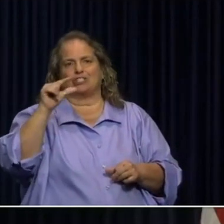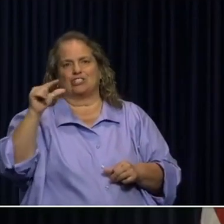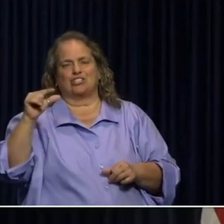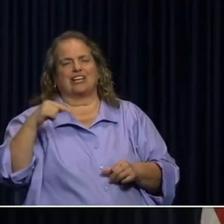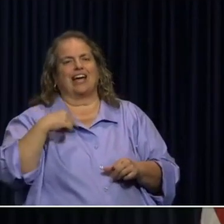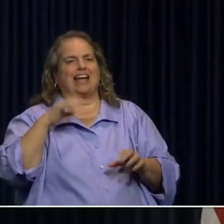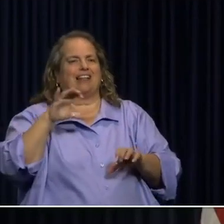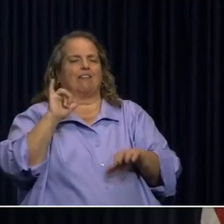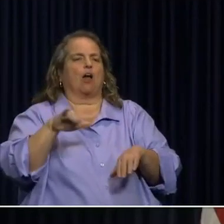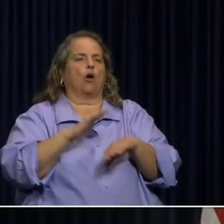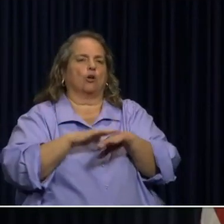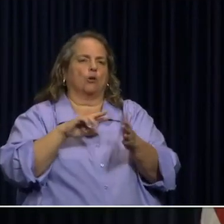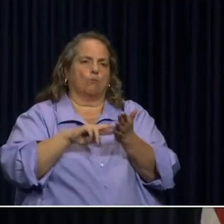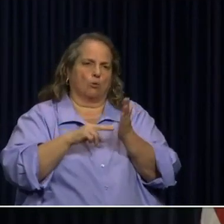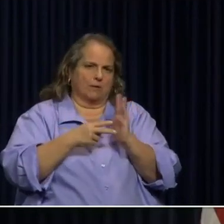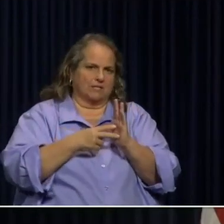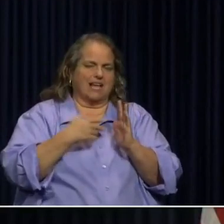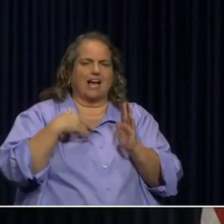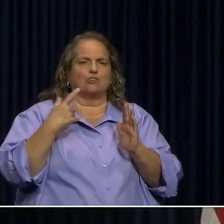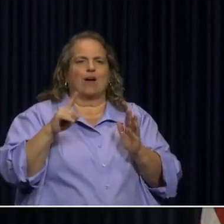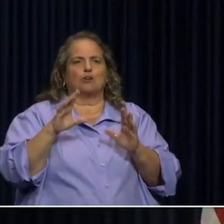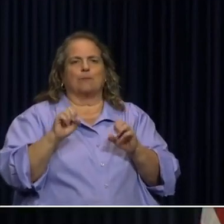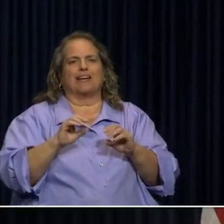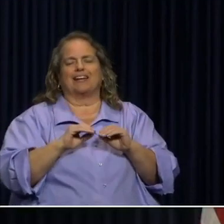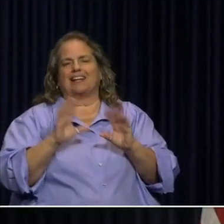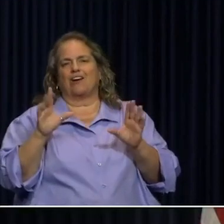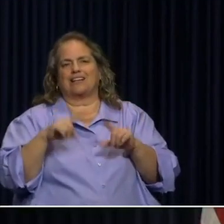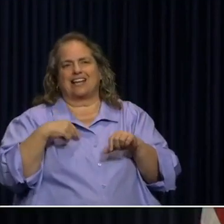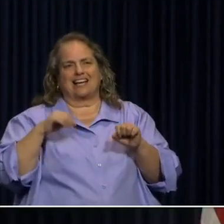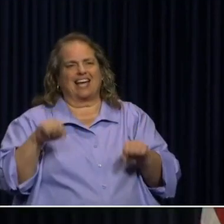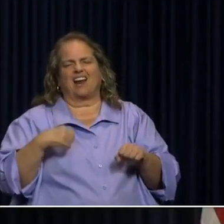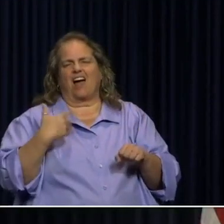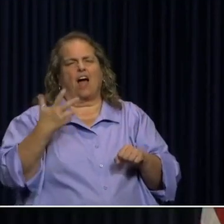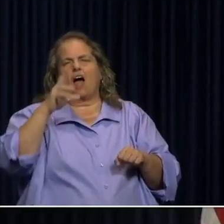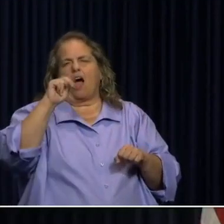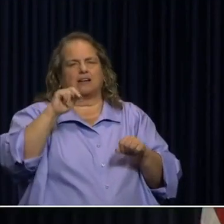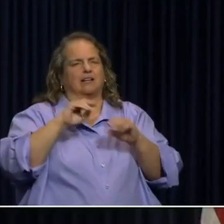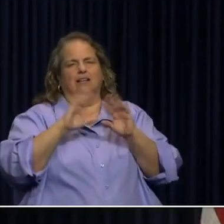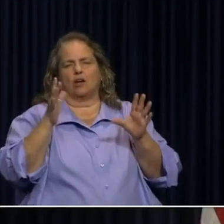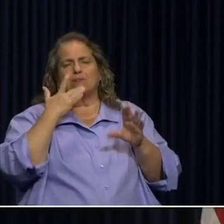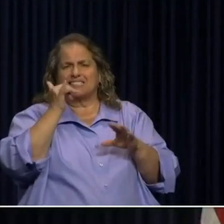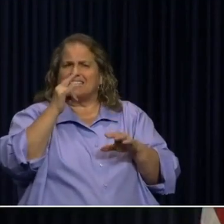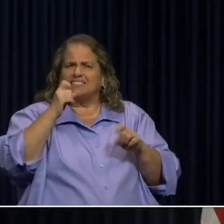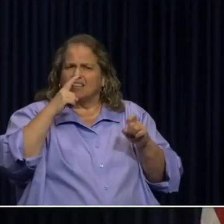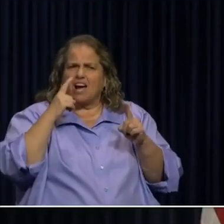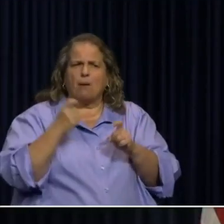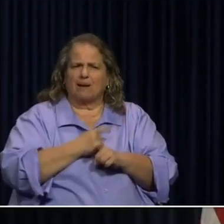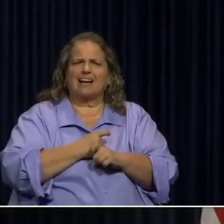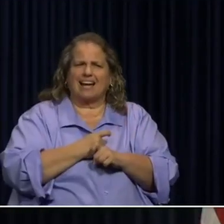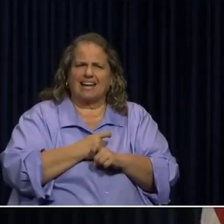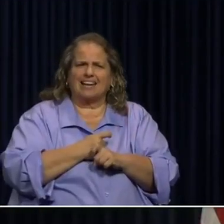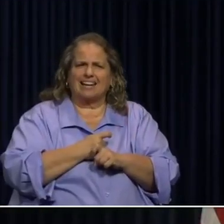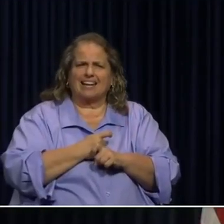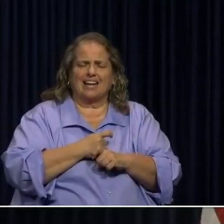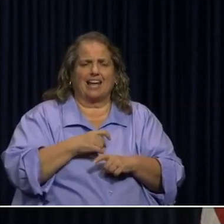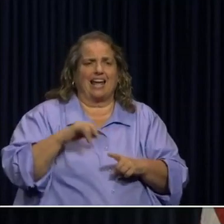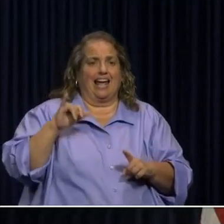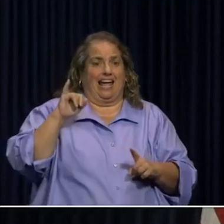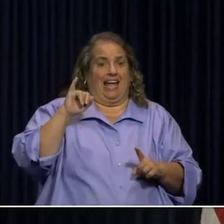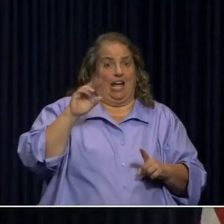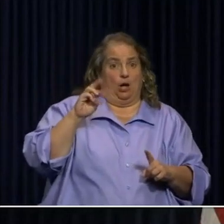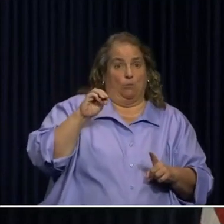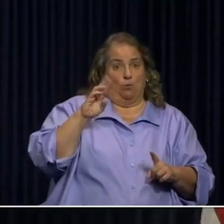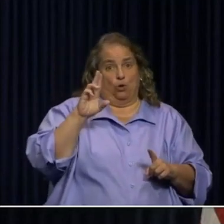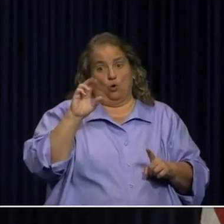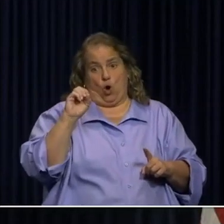clear as I can, and I wanted to be unclear there to make sure, this is kind of complicated. So there are immunoassays that